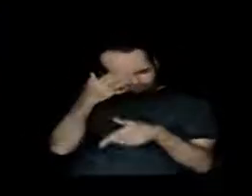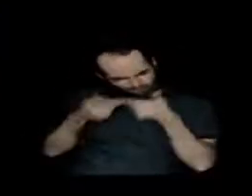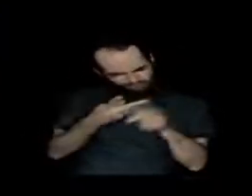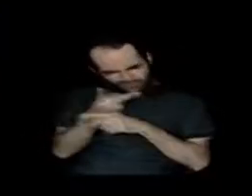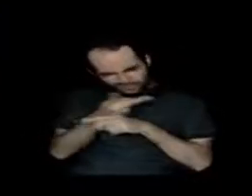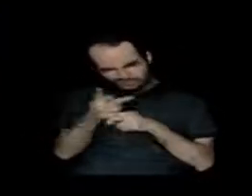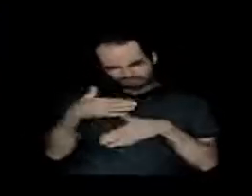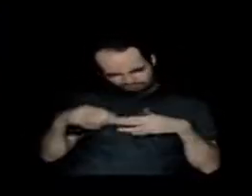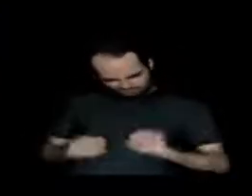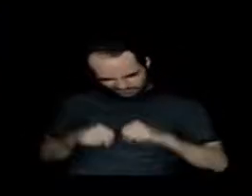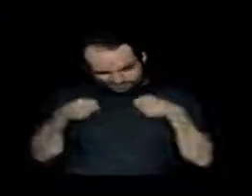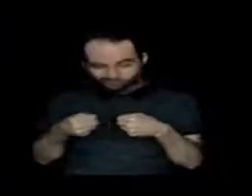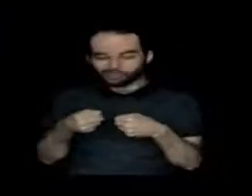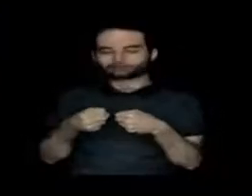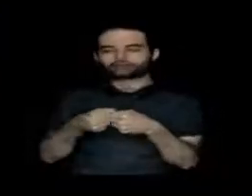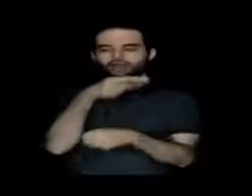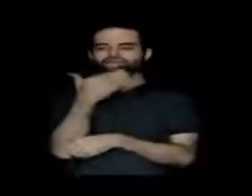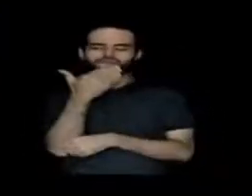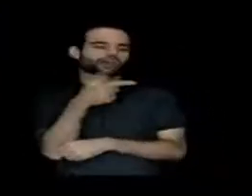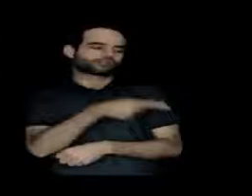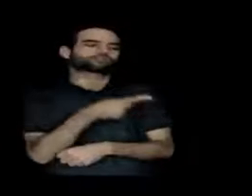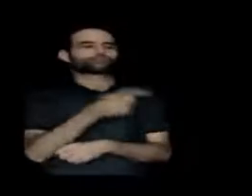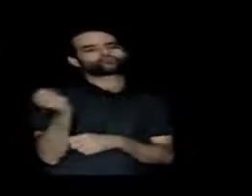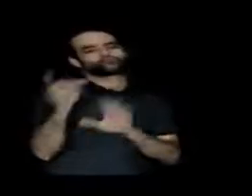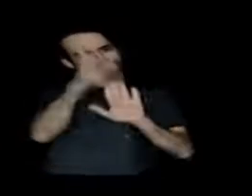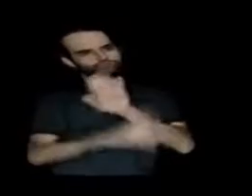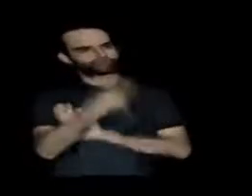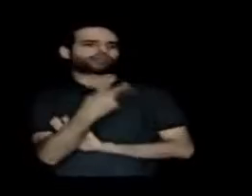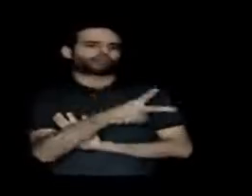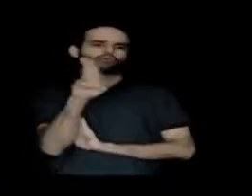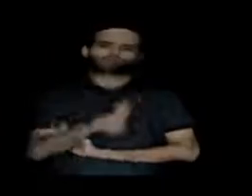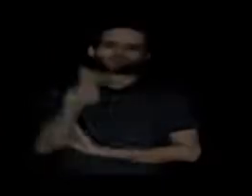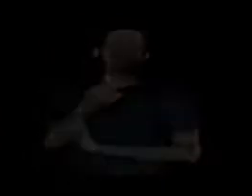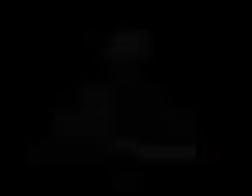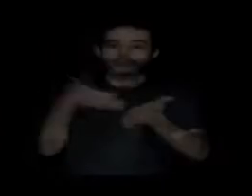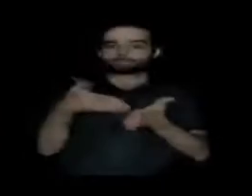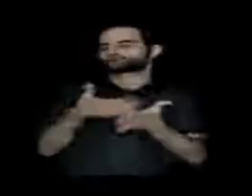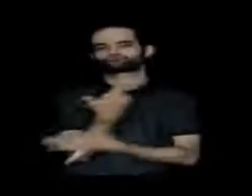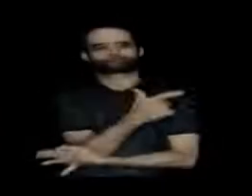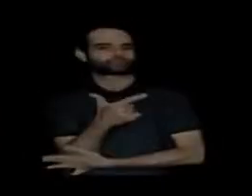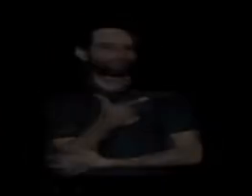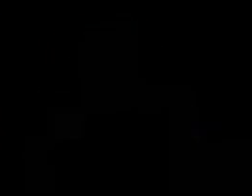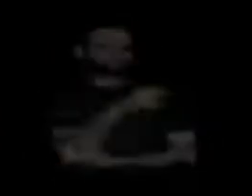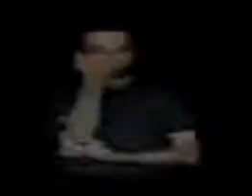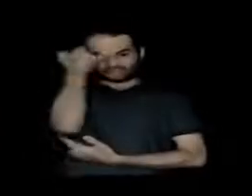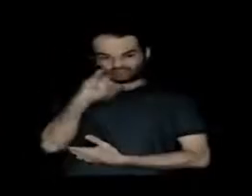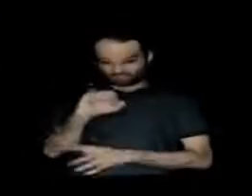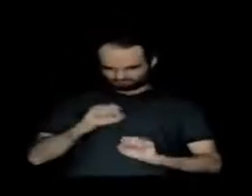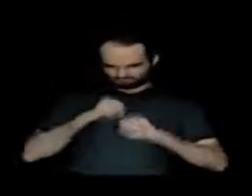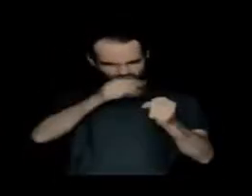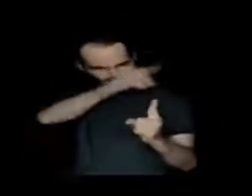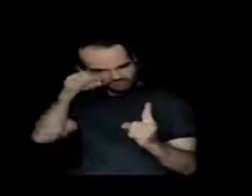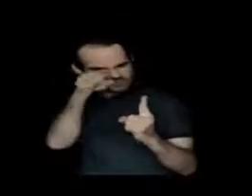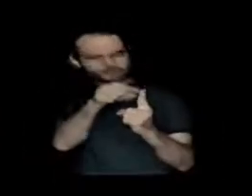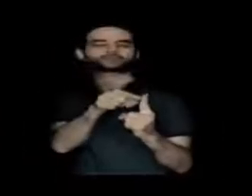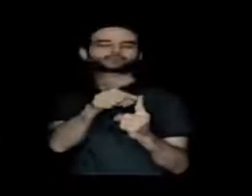deafblind student, when we start dealing with her, it disappears on the first day. Since the beginning, she has never weakened.